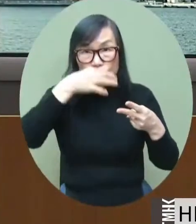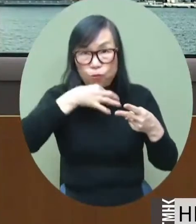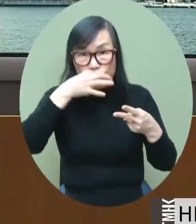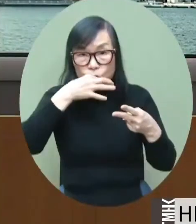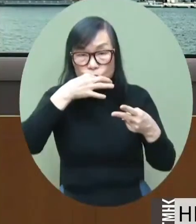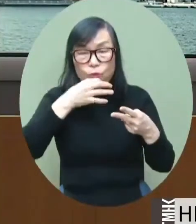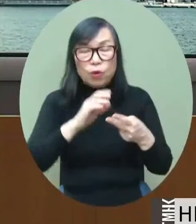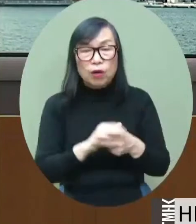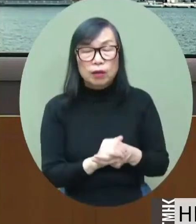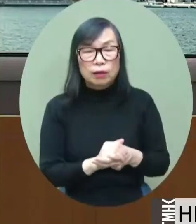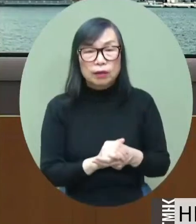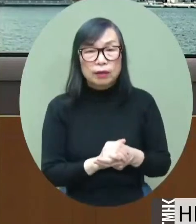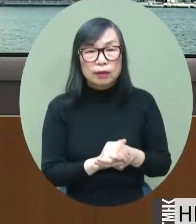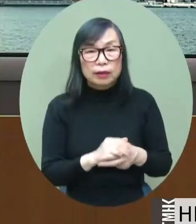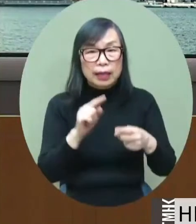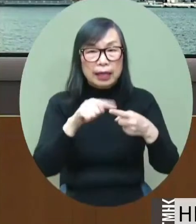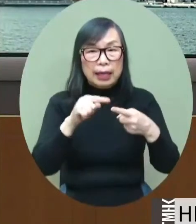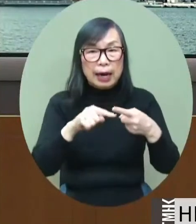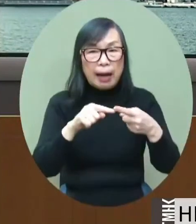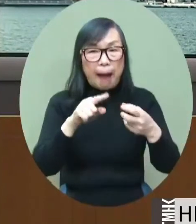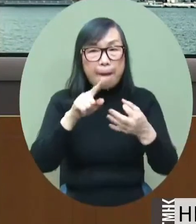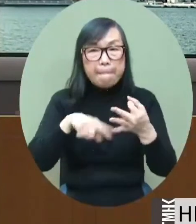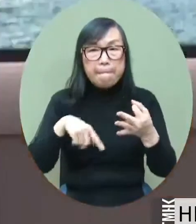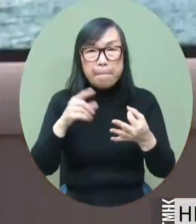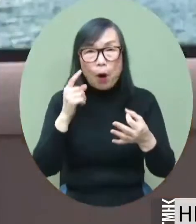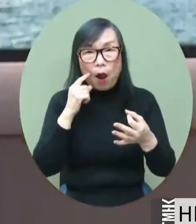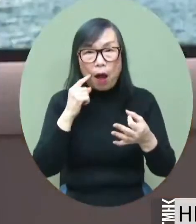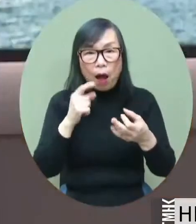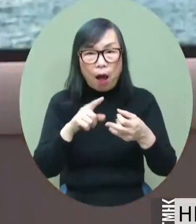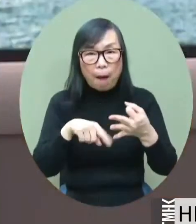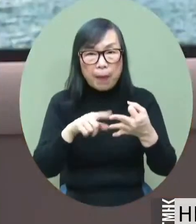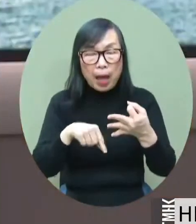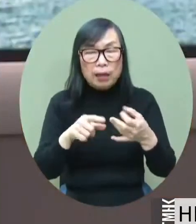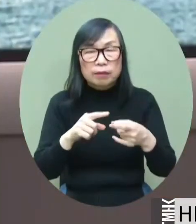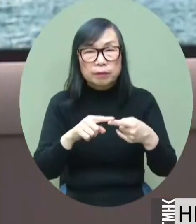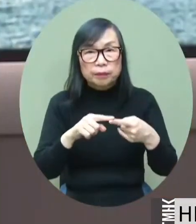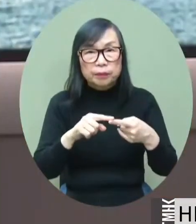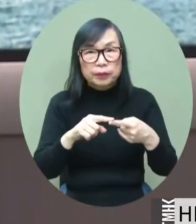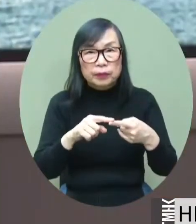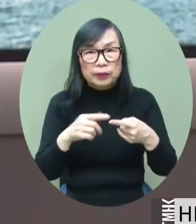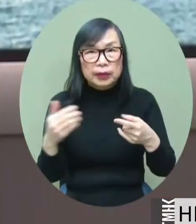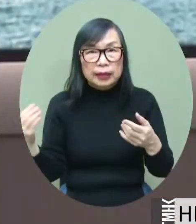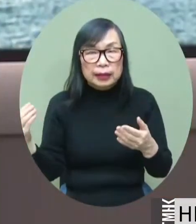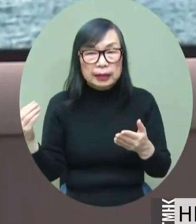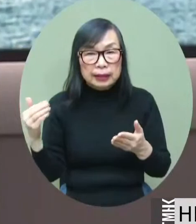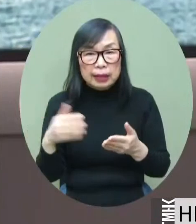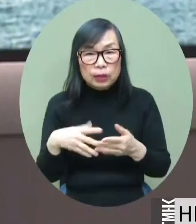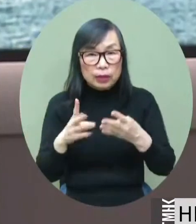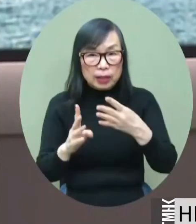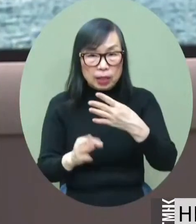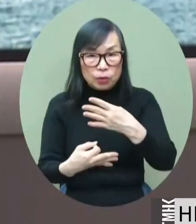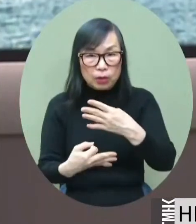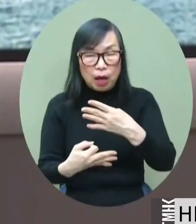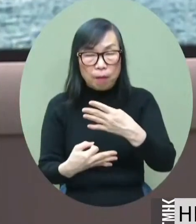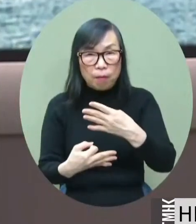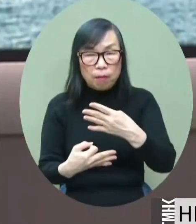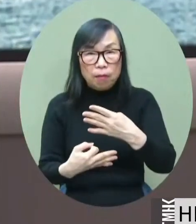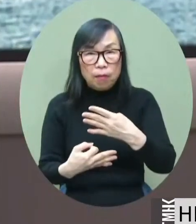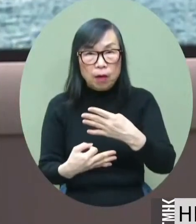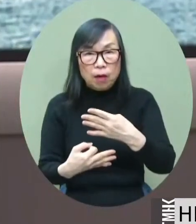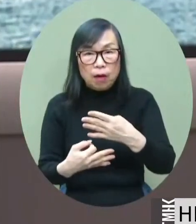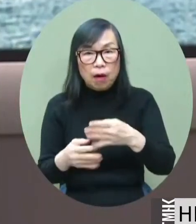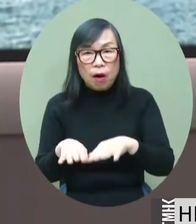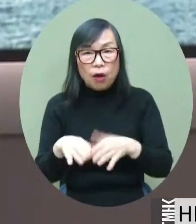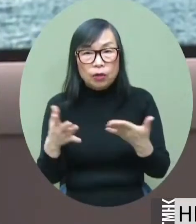the arrangement so that there will not be cross infection. Well, one of the oral drugs is molnupiravir. Up to